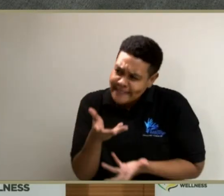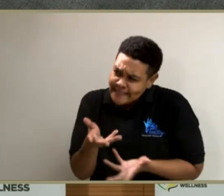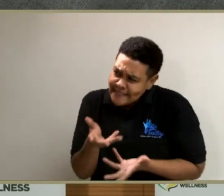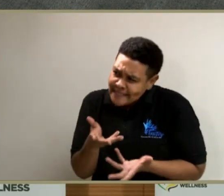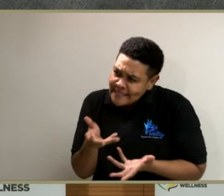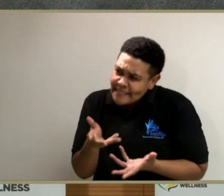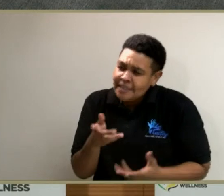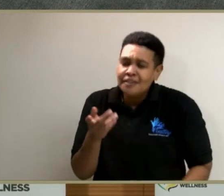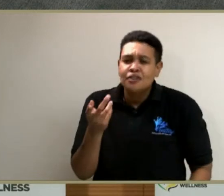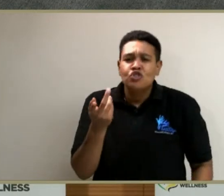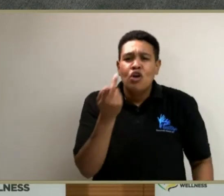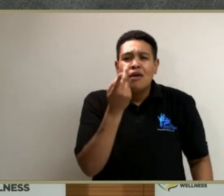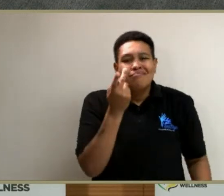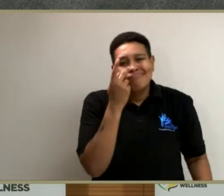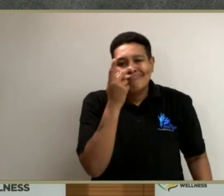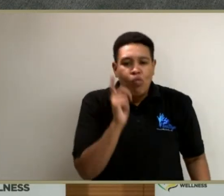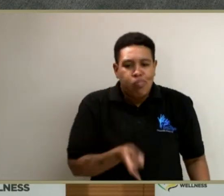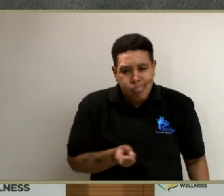Impotence, fertility,